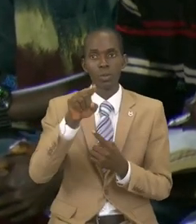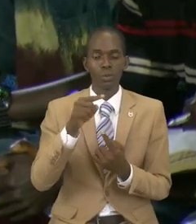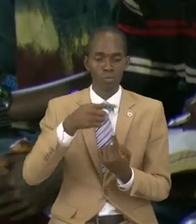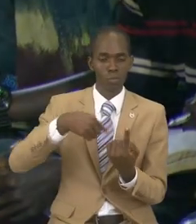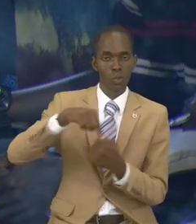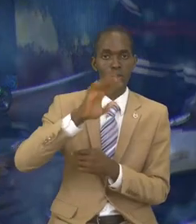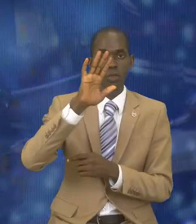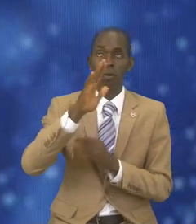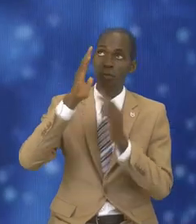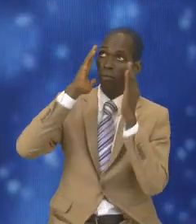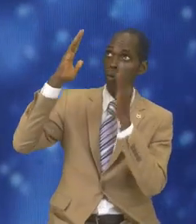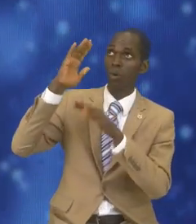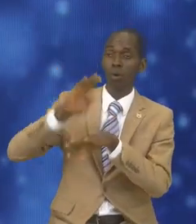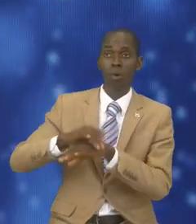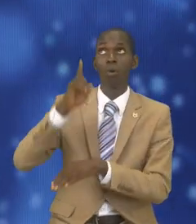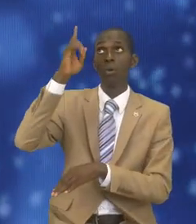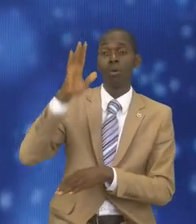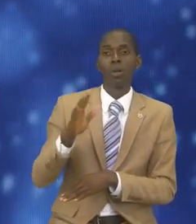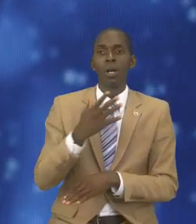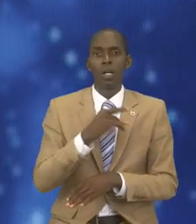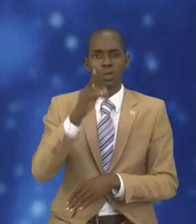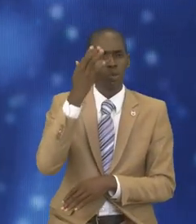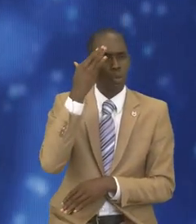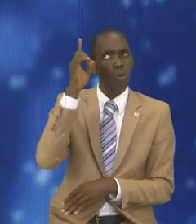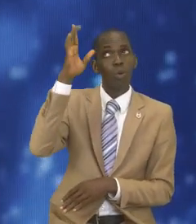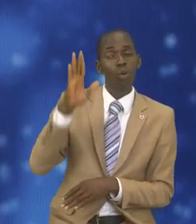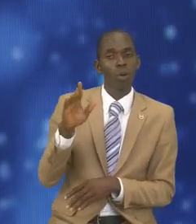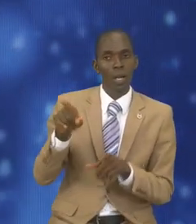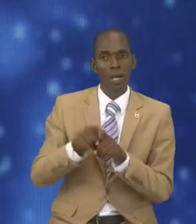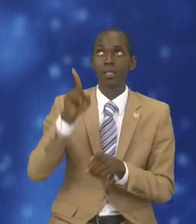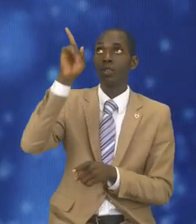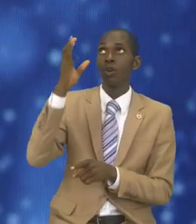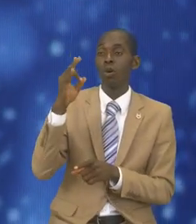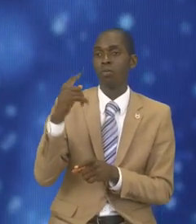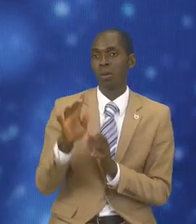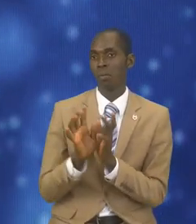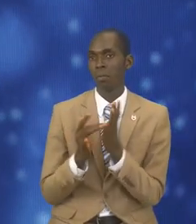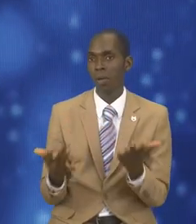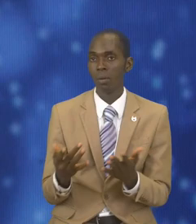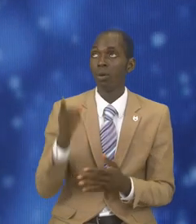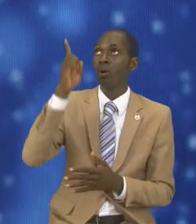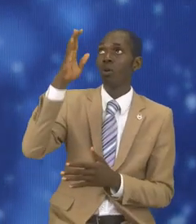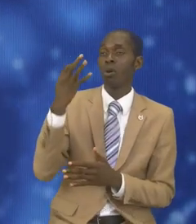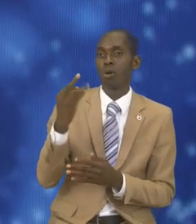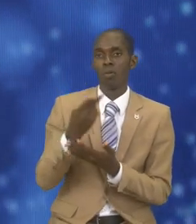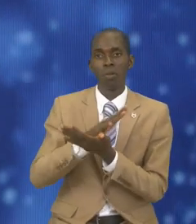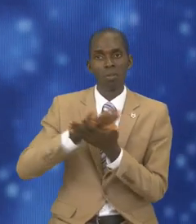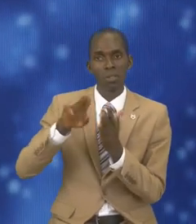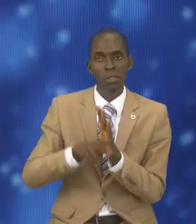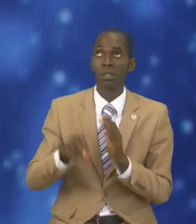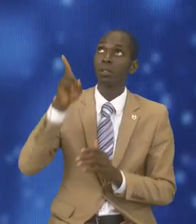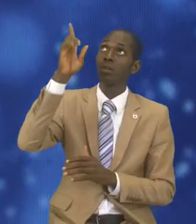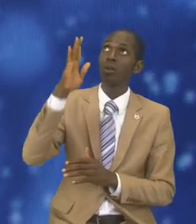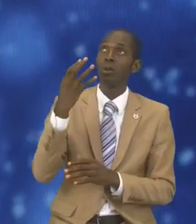mind on God, and you know God, the God of the Bible, the God of holiness, and the God of